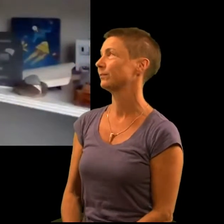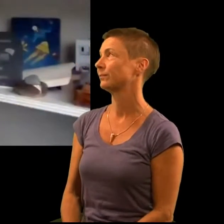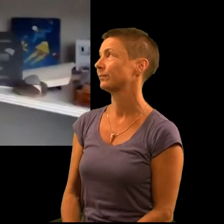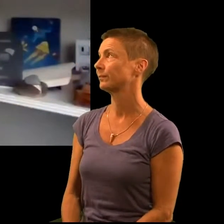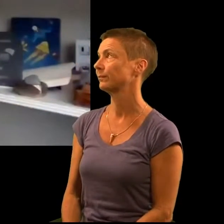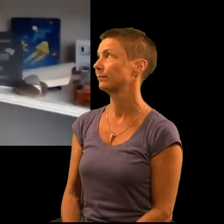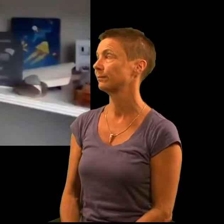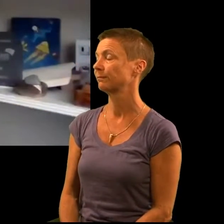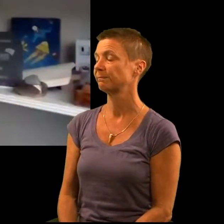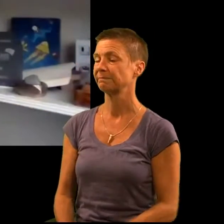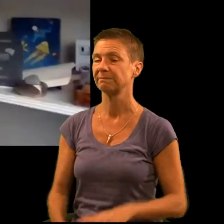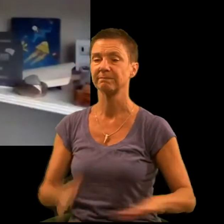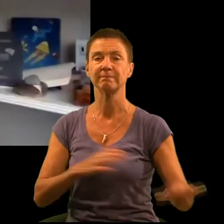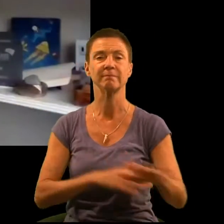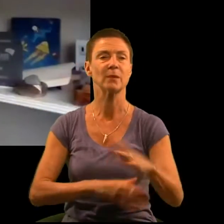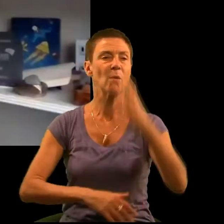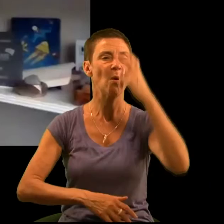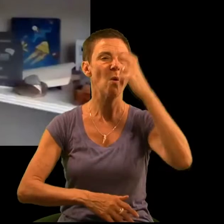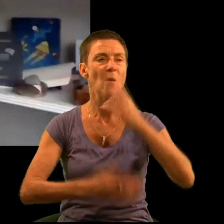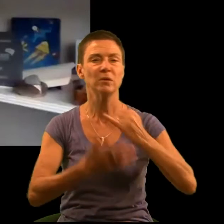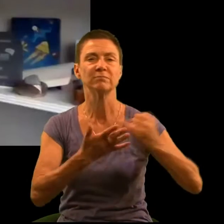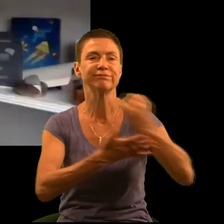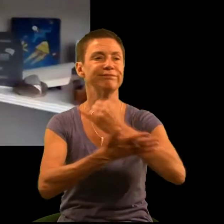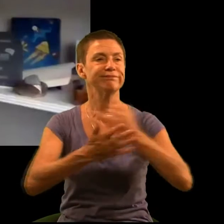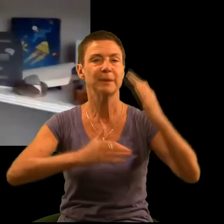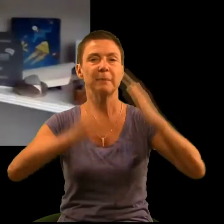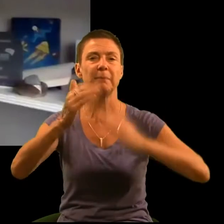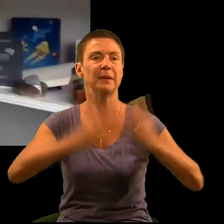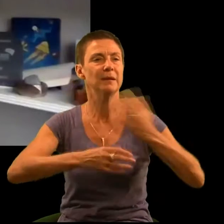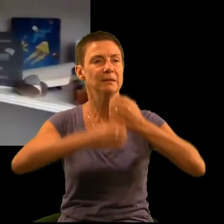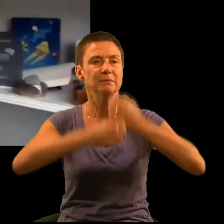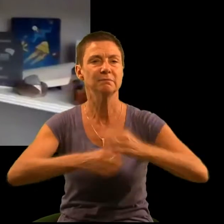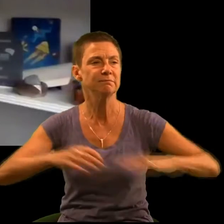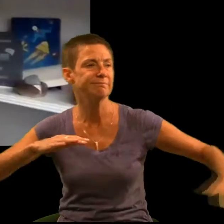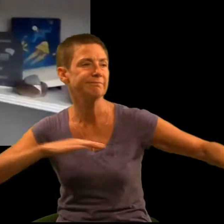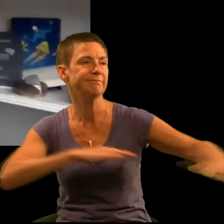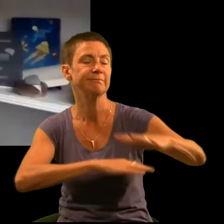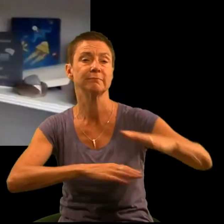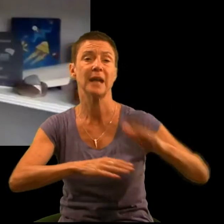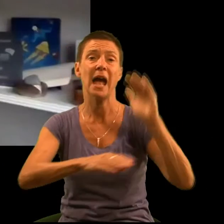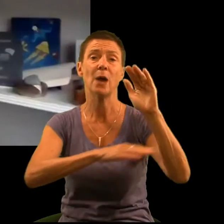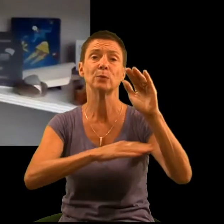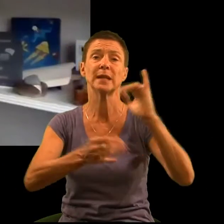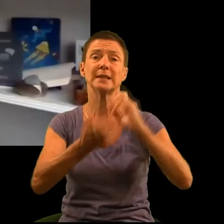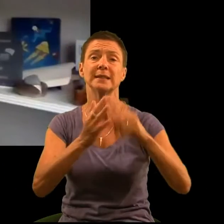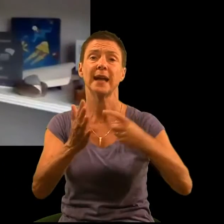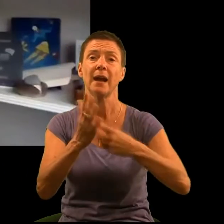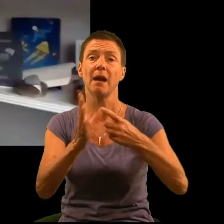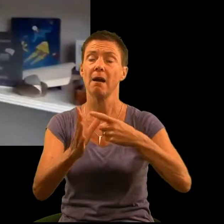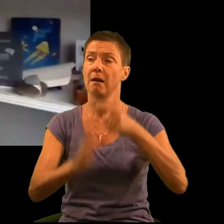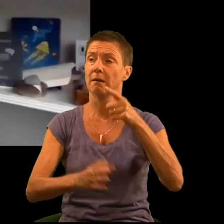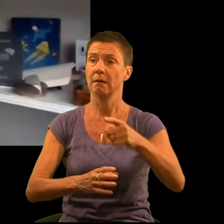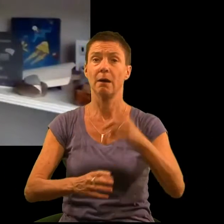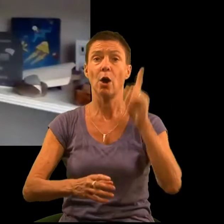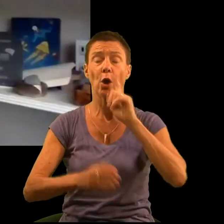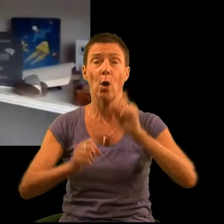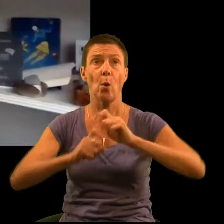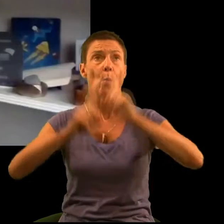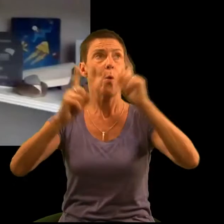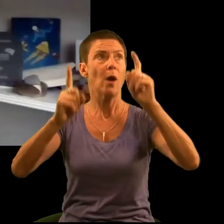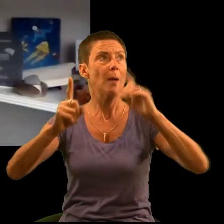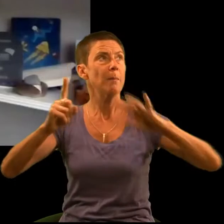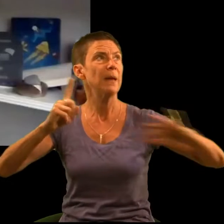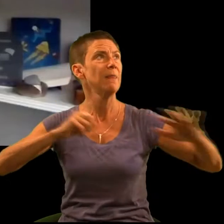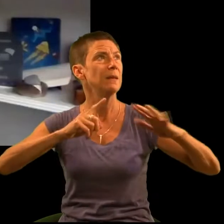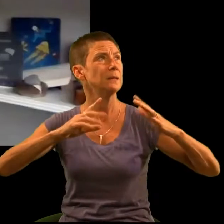In the grounds of a ruined monastery, on the outskirts of Siena, a girl awoke in a charnel house. All